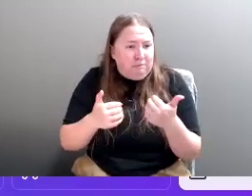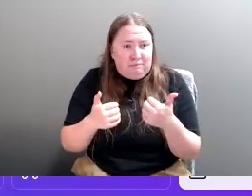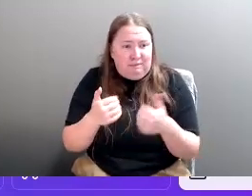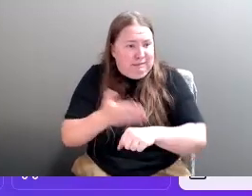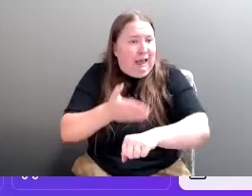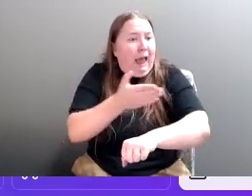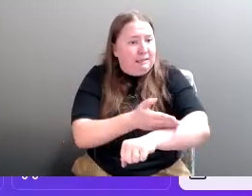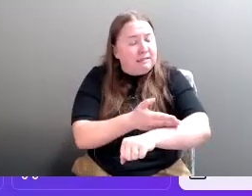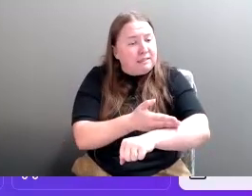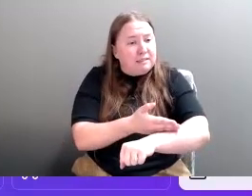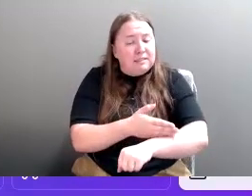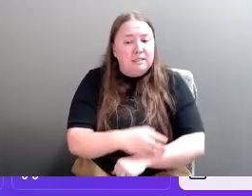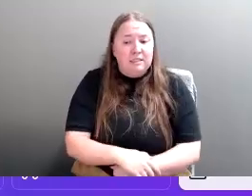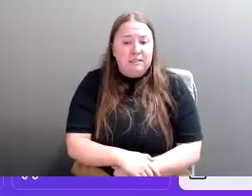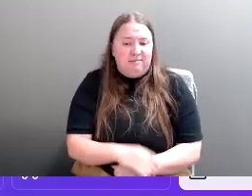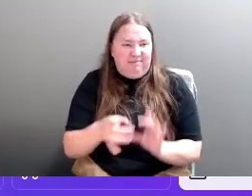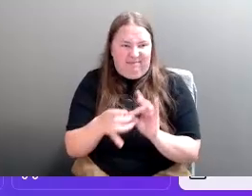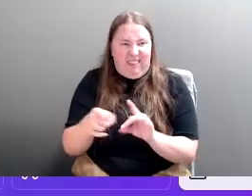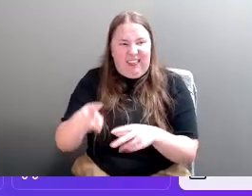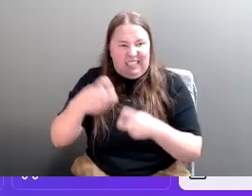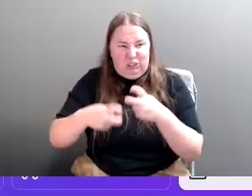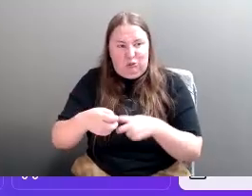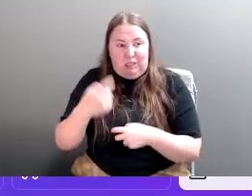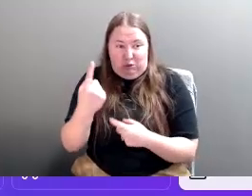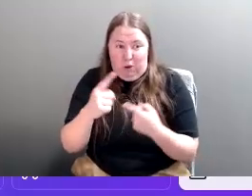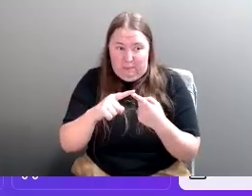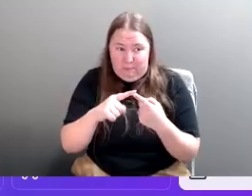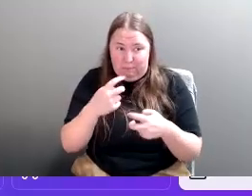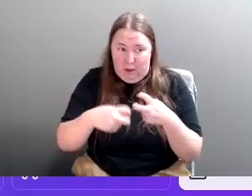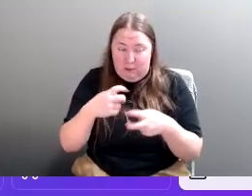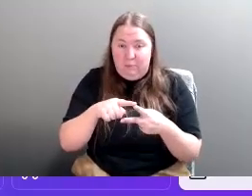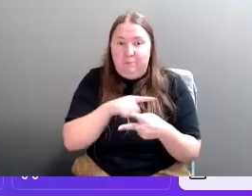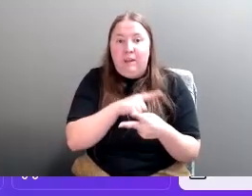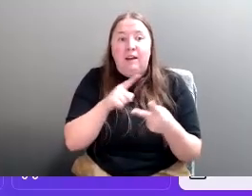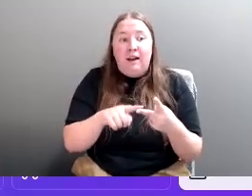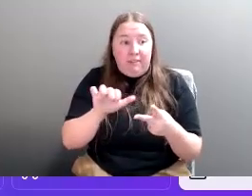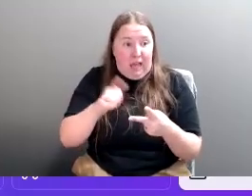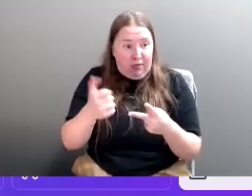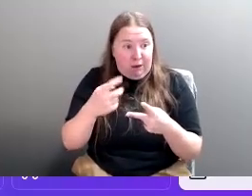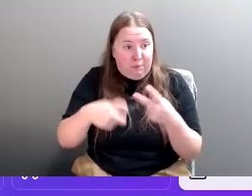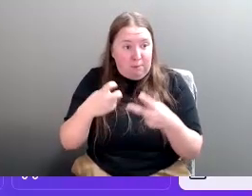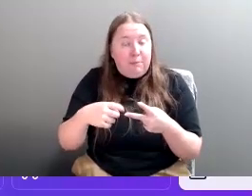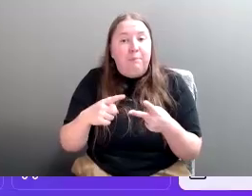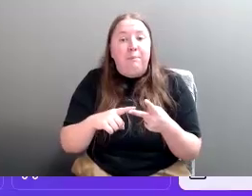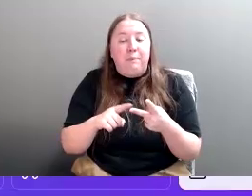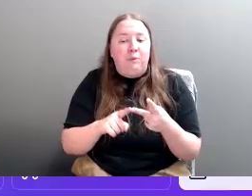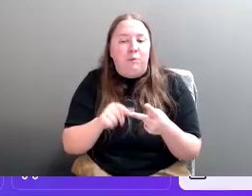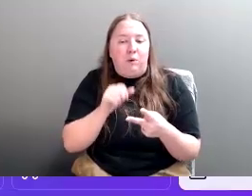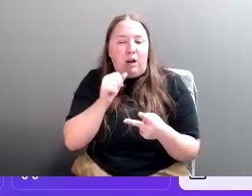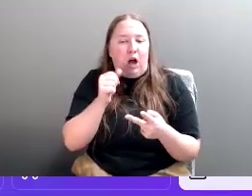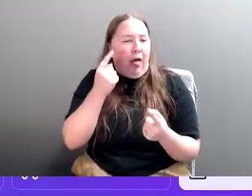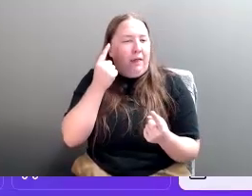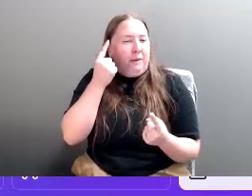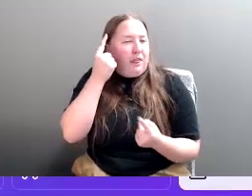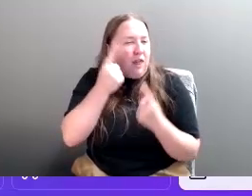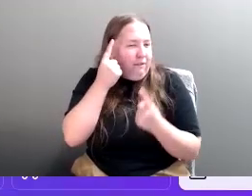making around this issue. So that's one. The other one that I have is that we're not being as thoughtful as I would